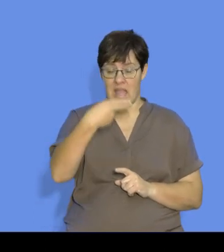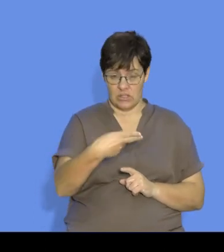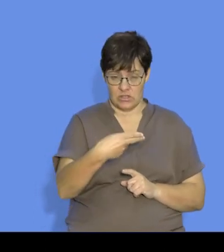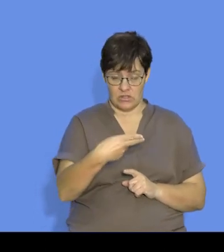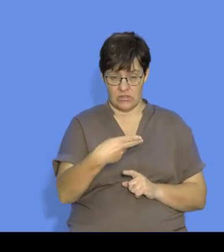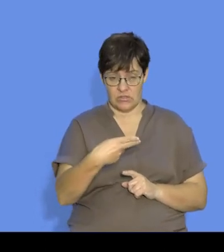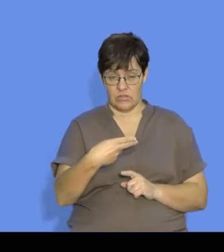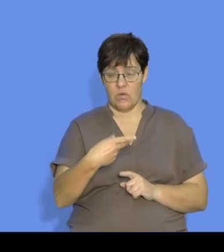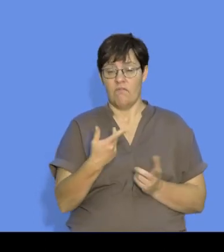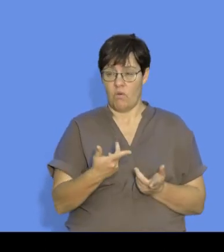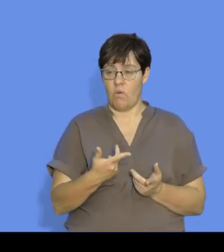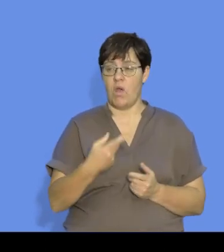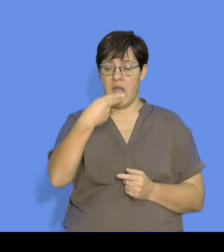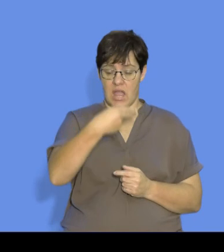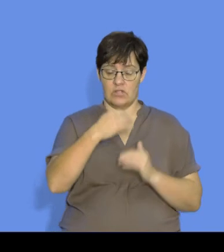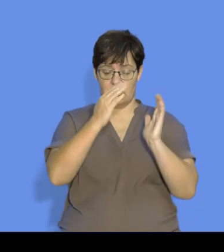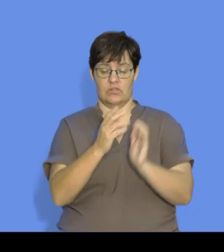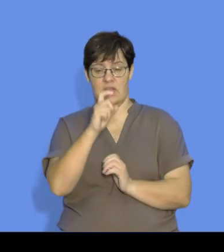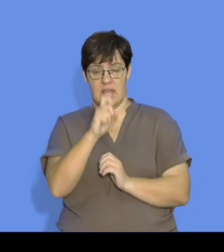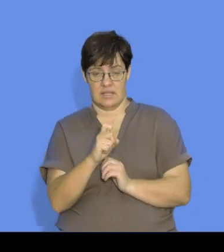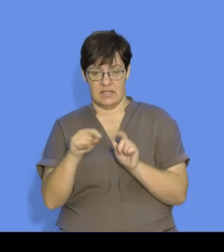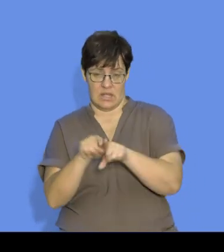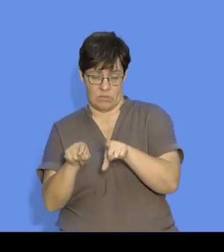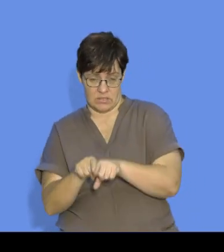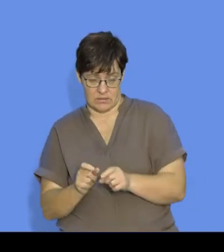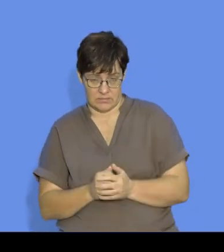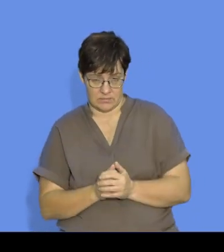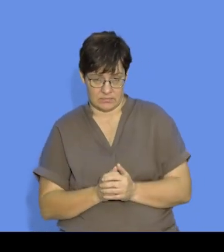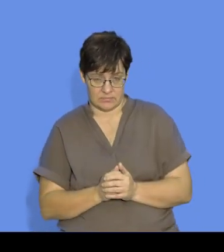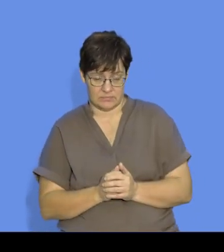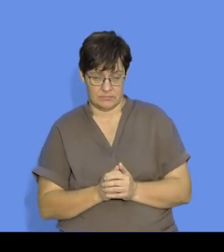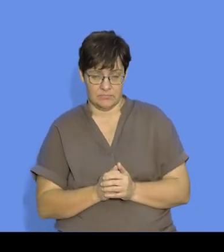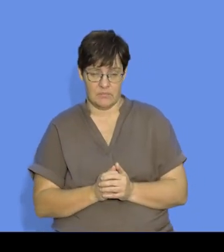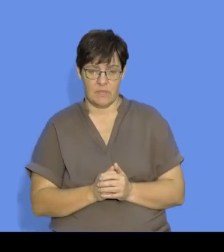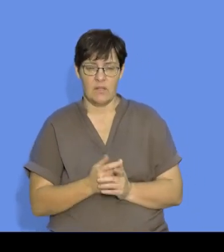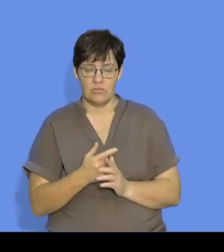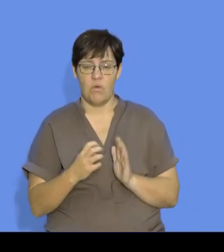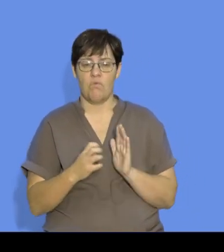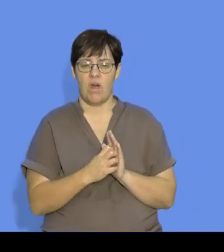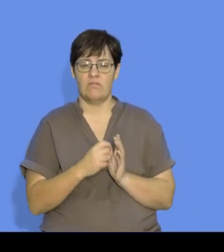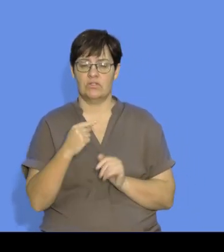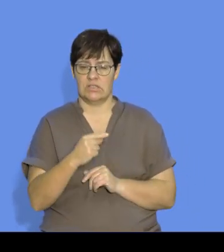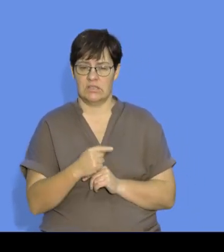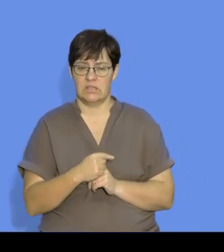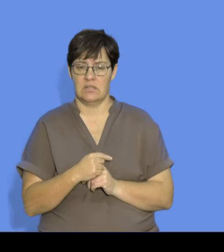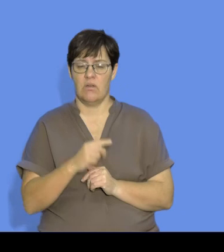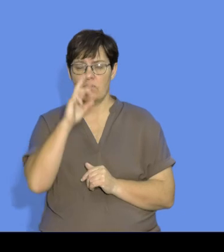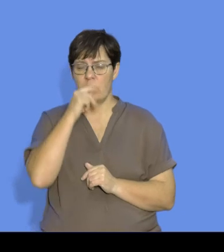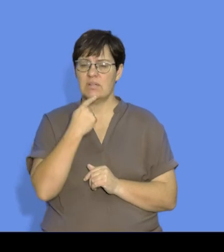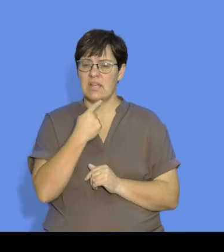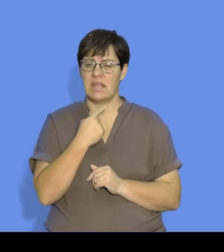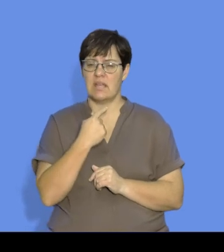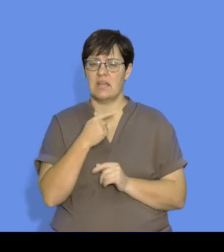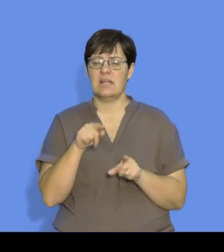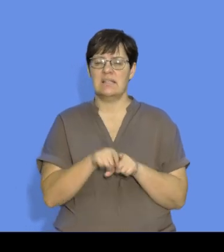h in the form of h is equals to, right? H of x is equals to. So the graph of g, remember we